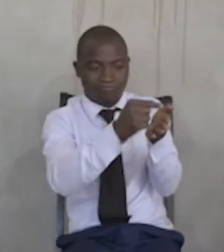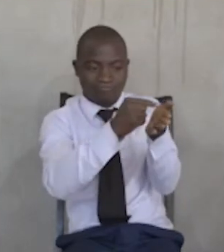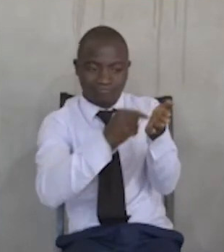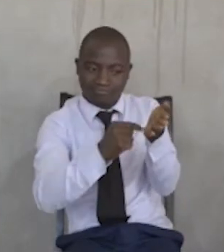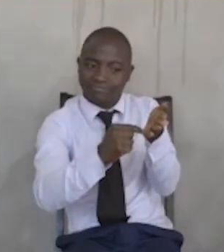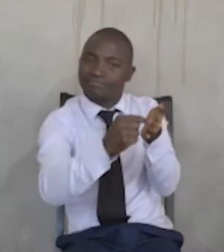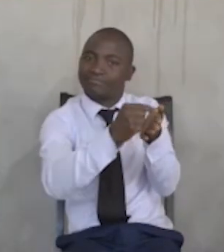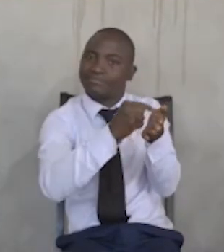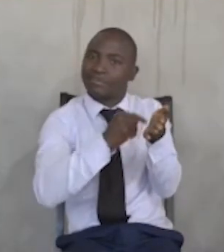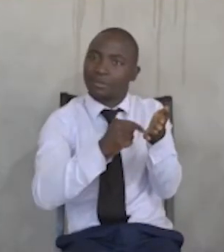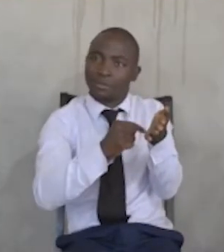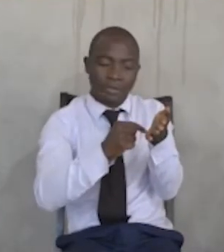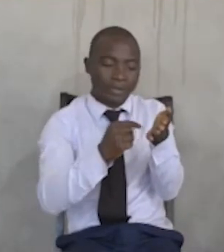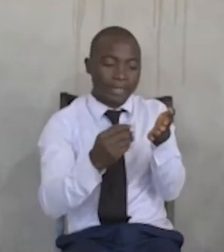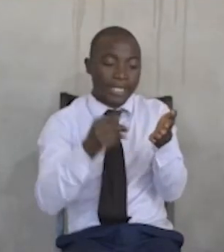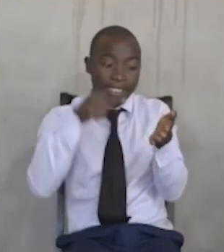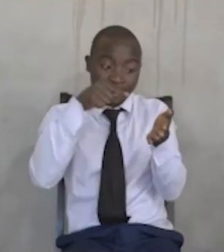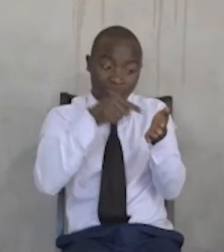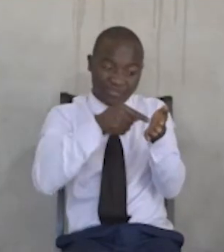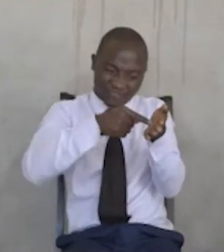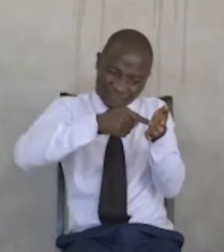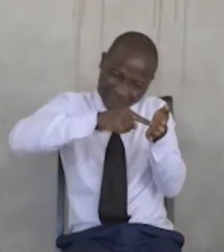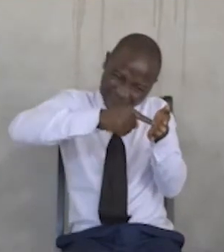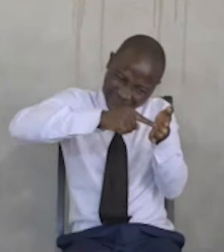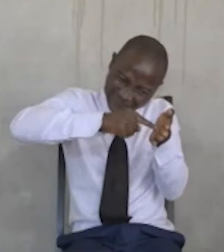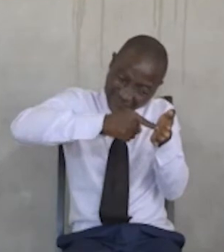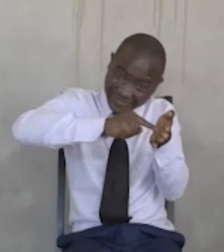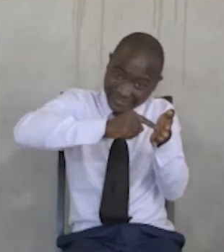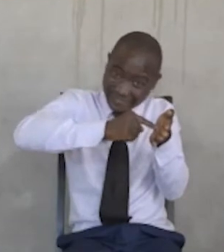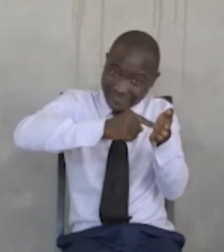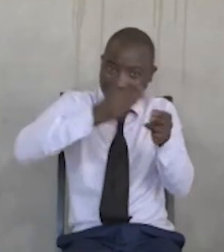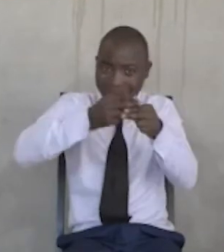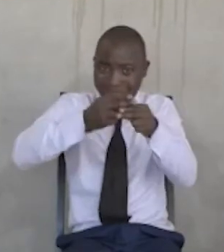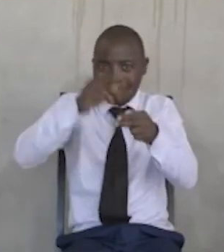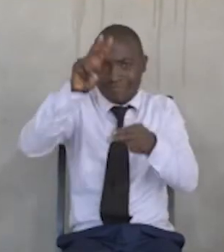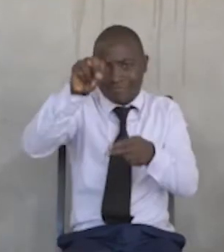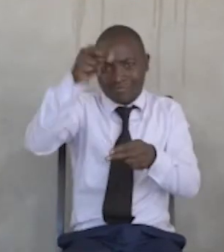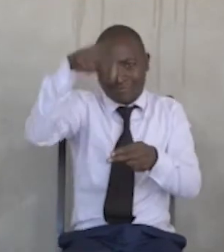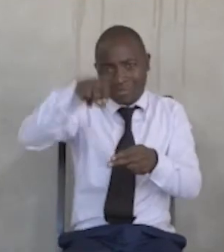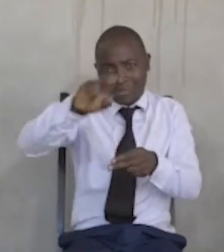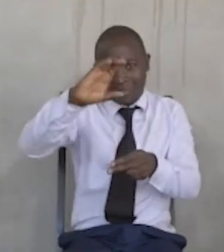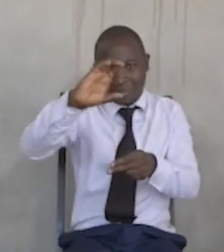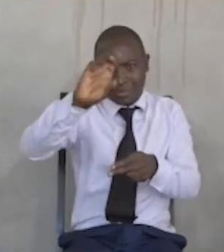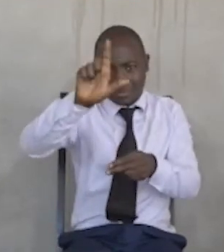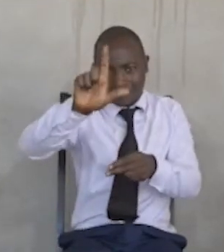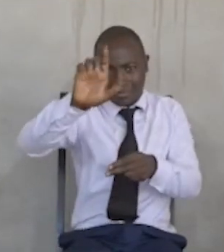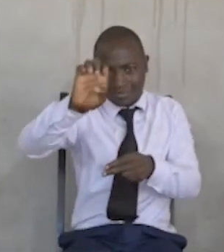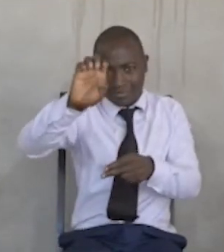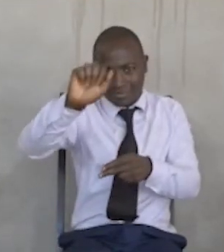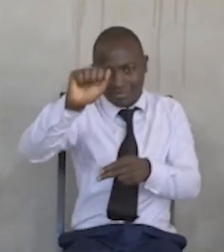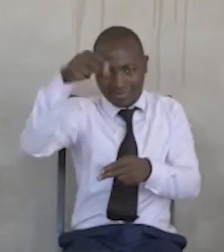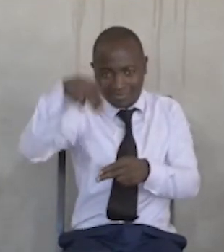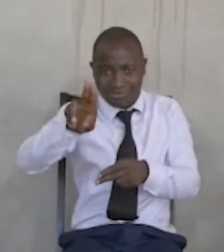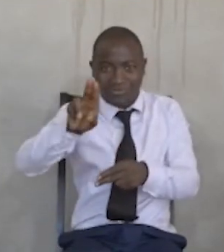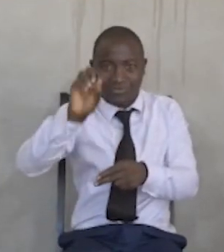nucleus, that's where the genetic material is housed. So in humans, we